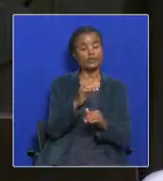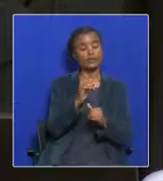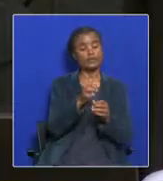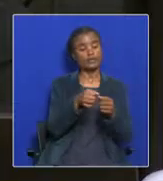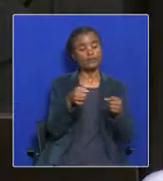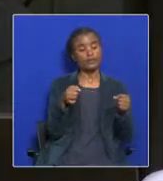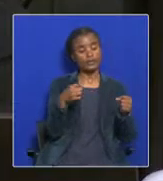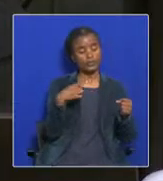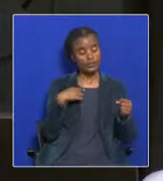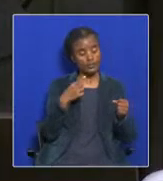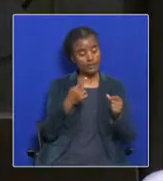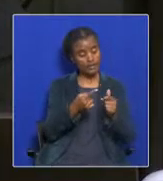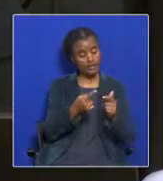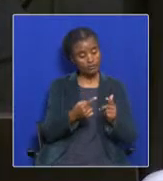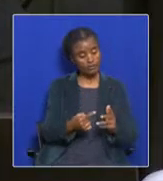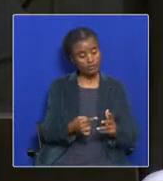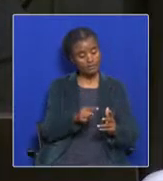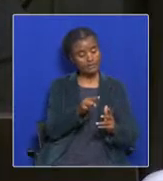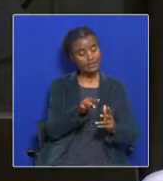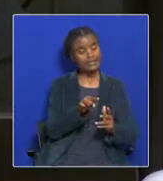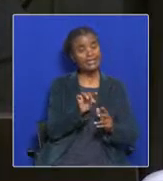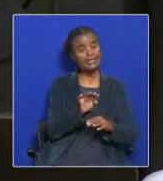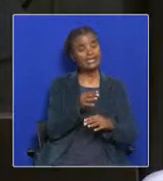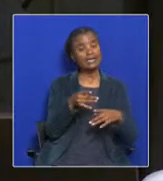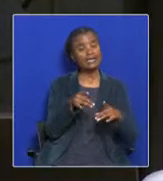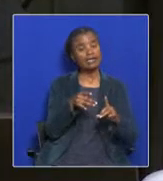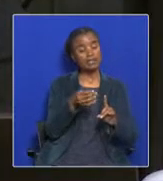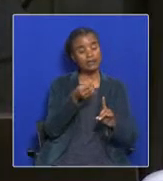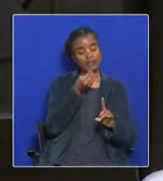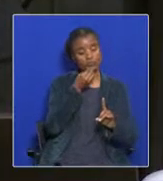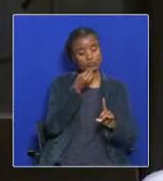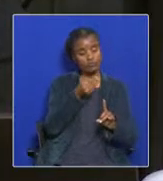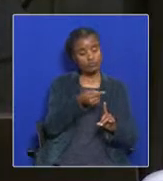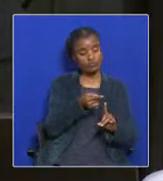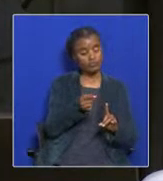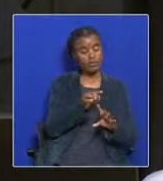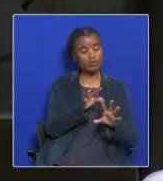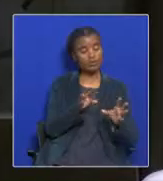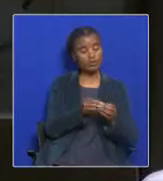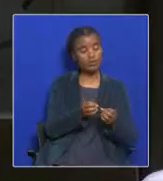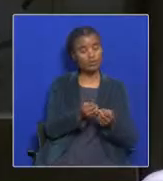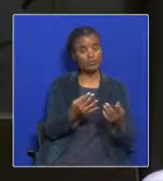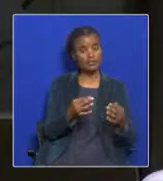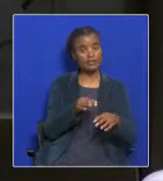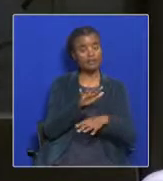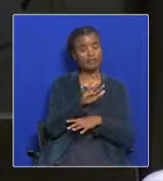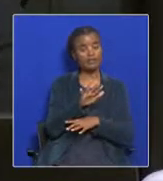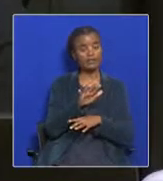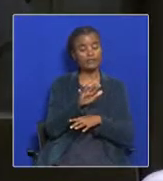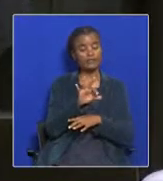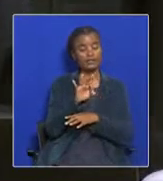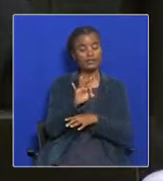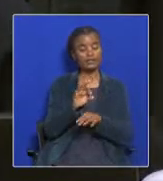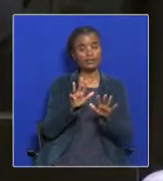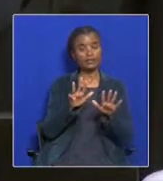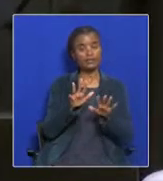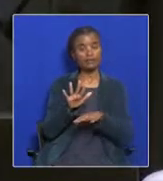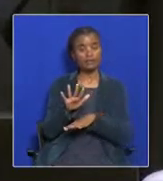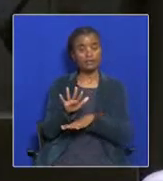the animal feed. They amounted to 5395, which corresponded with the